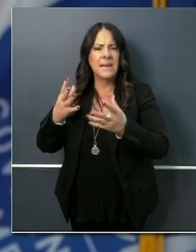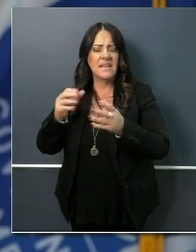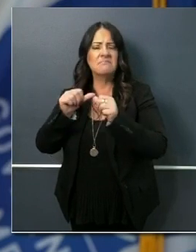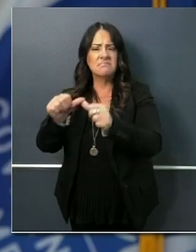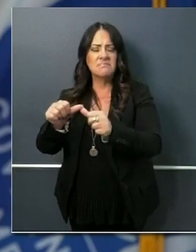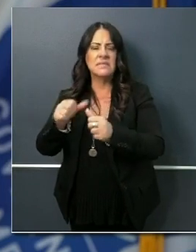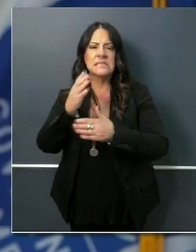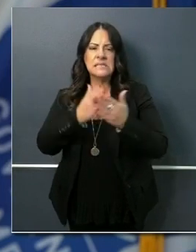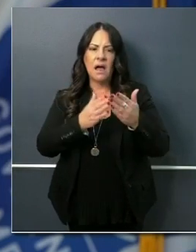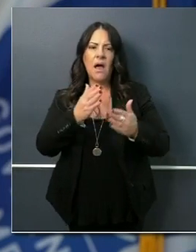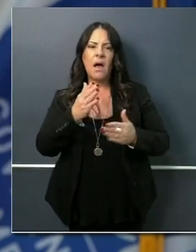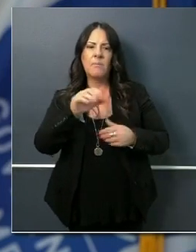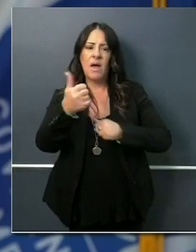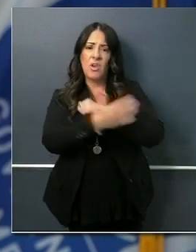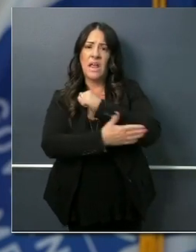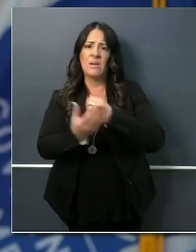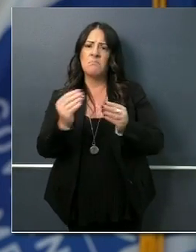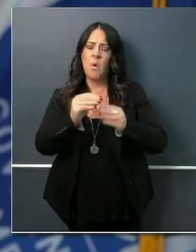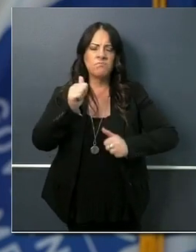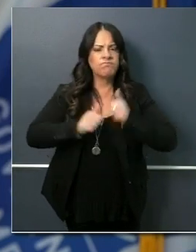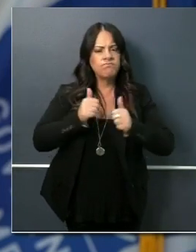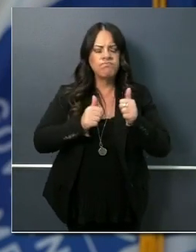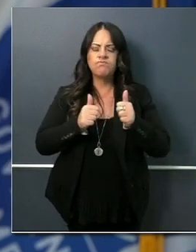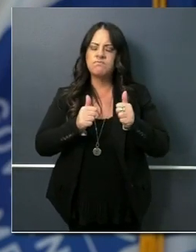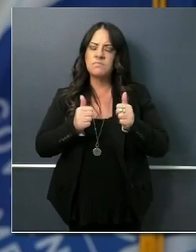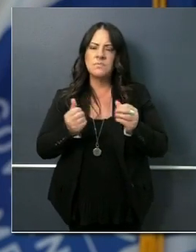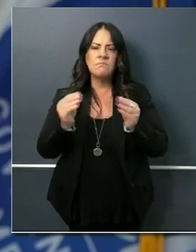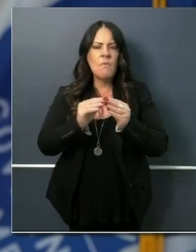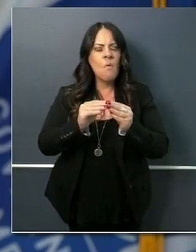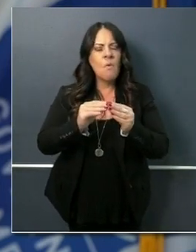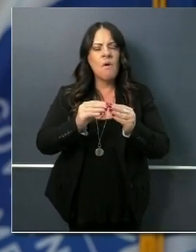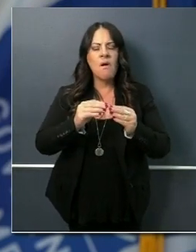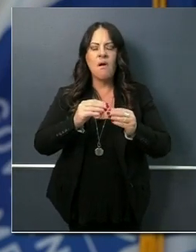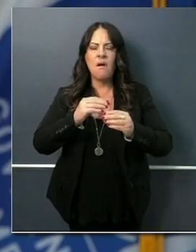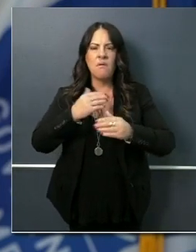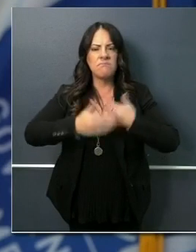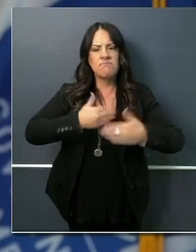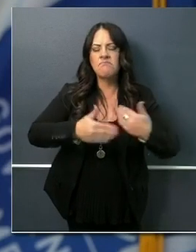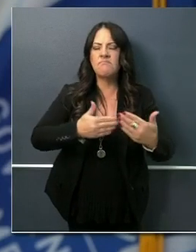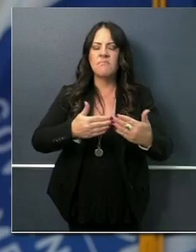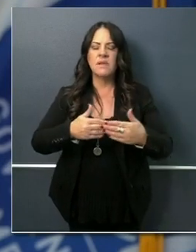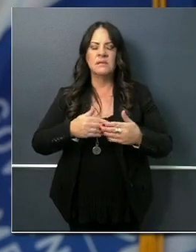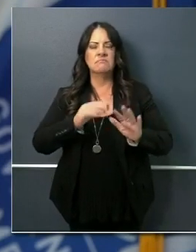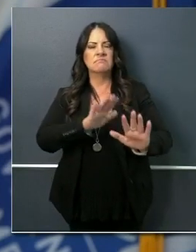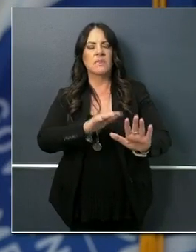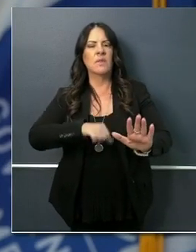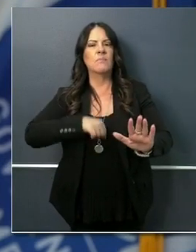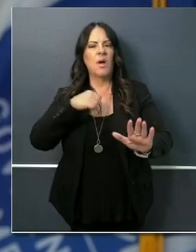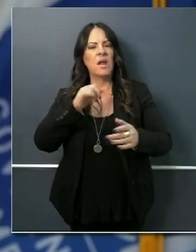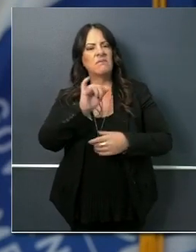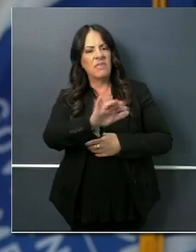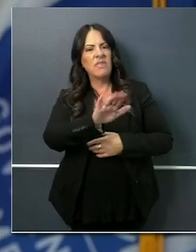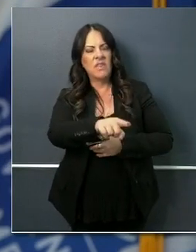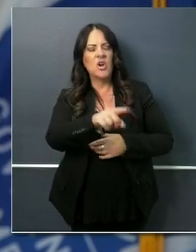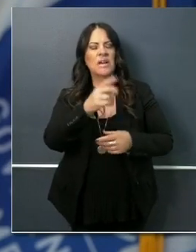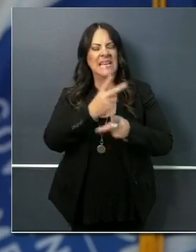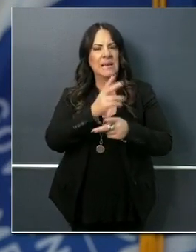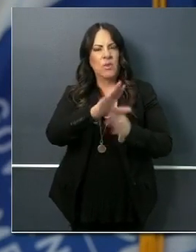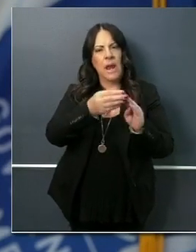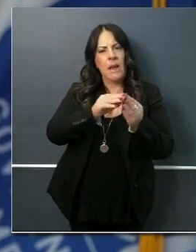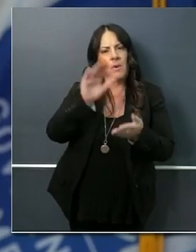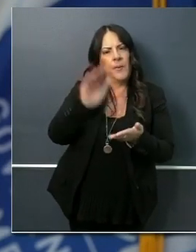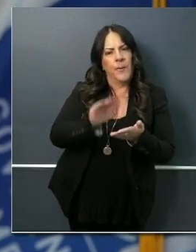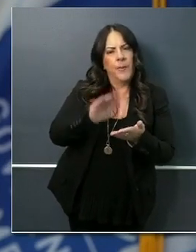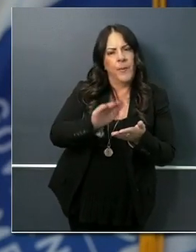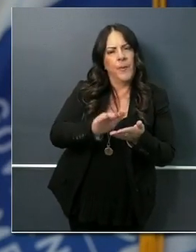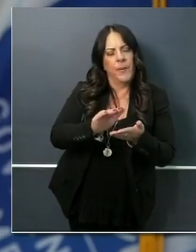taken very aggressive action, and like the state at large, should be very proud of their capacity really to push down the numbers. I